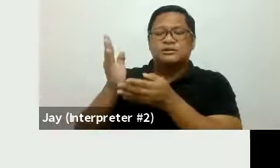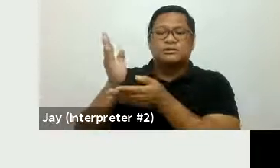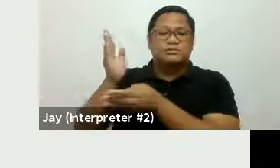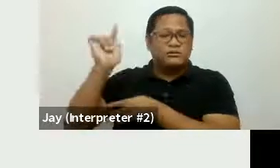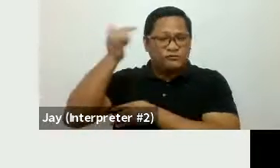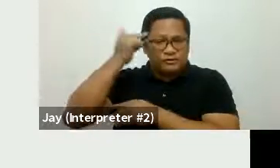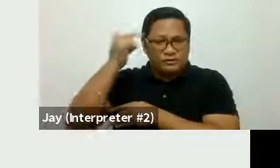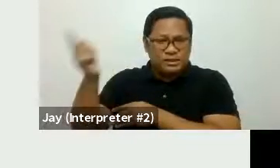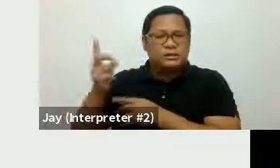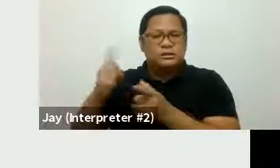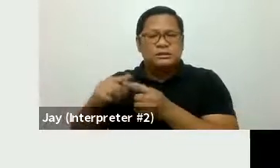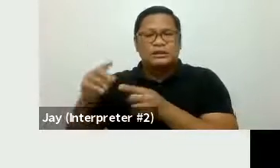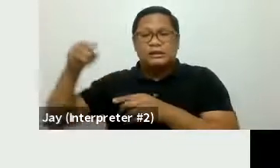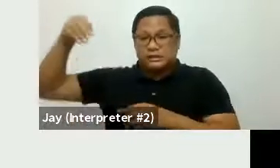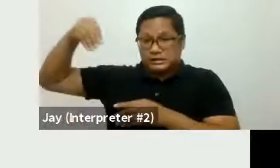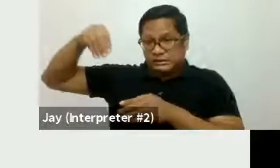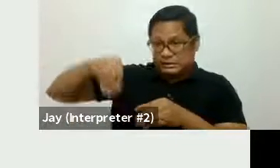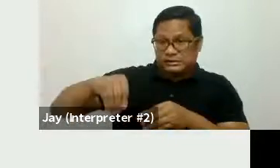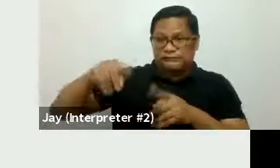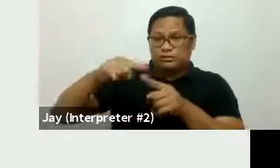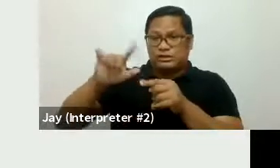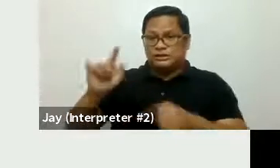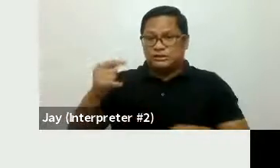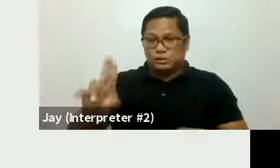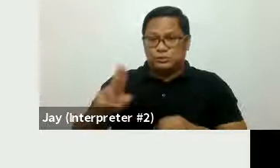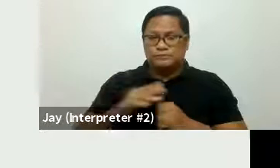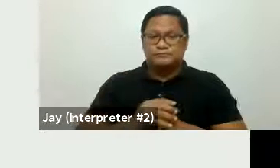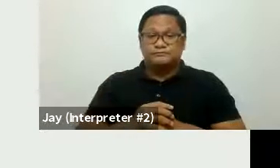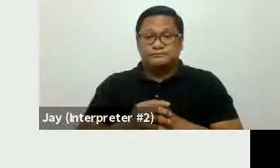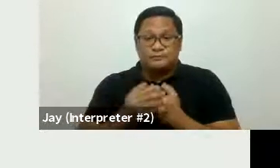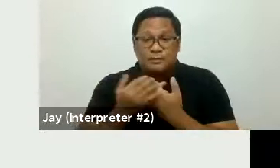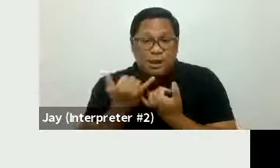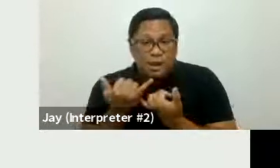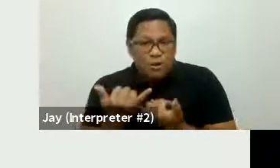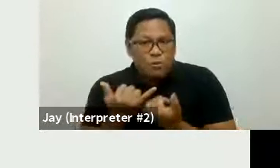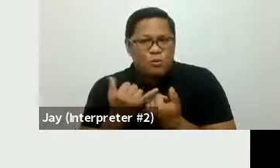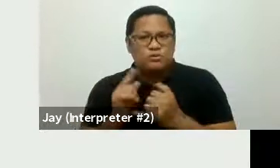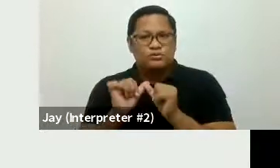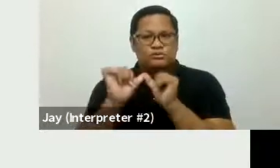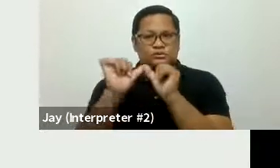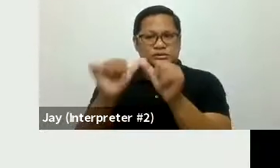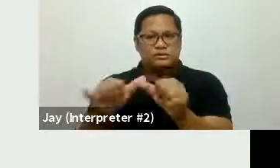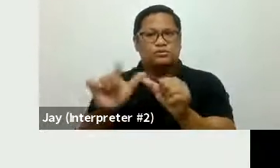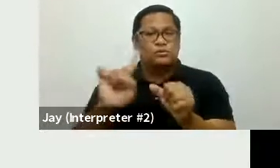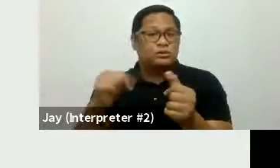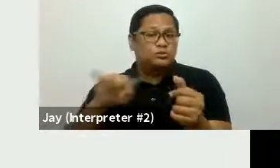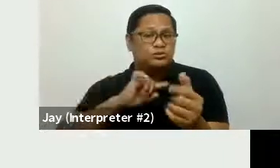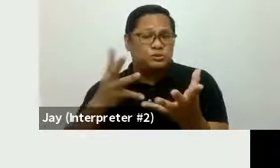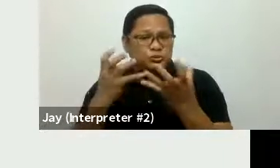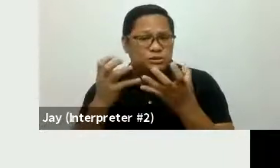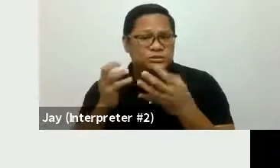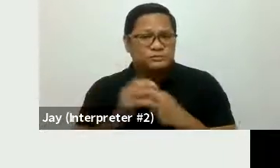directly provided to the local governments. So it is now consistent with what we want in the